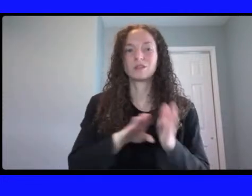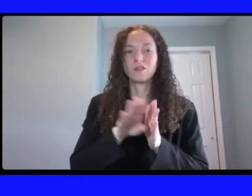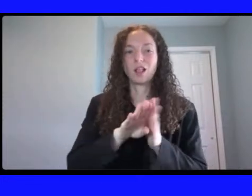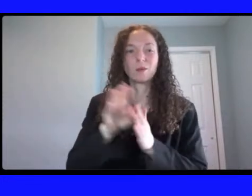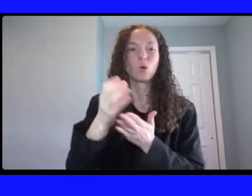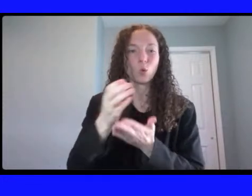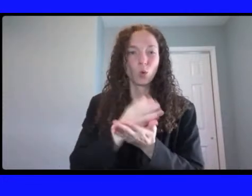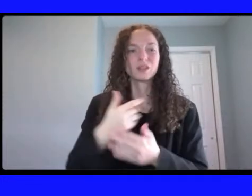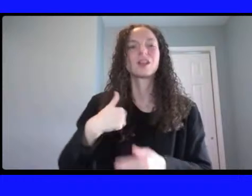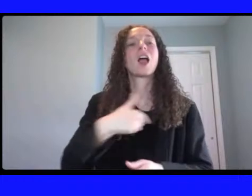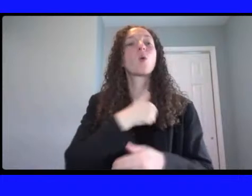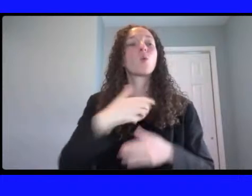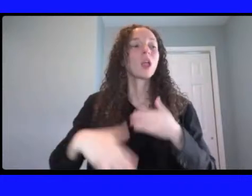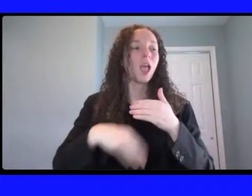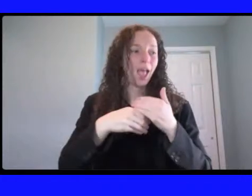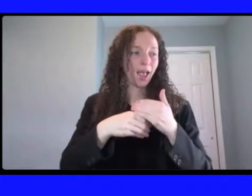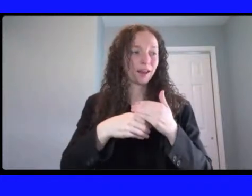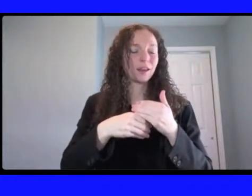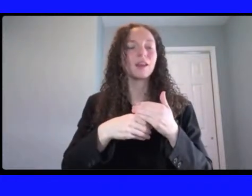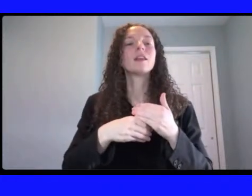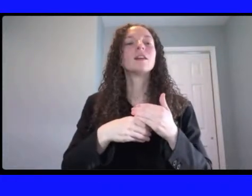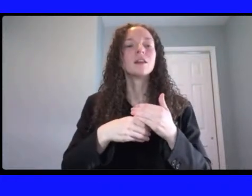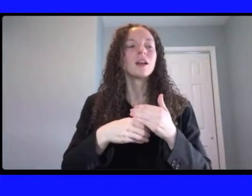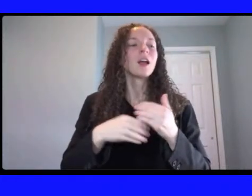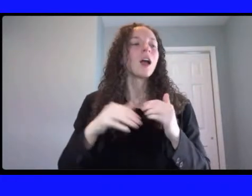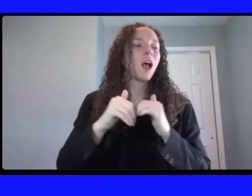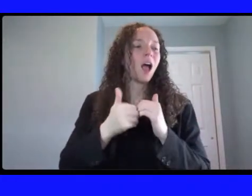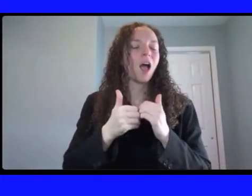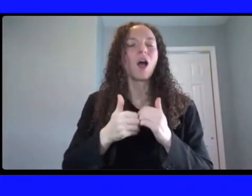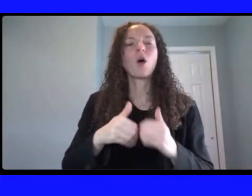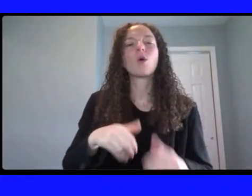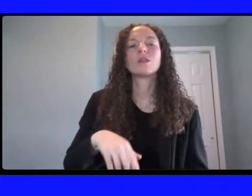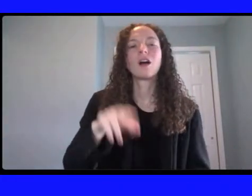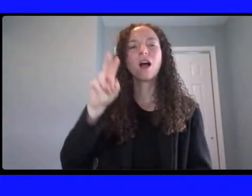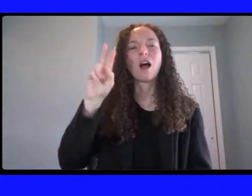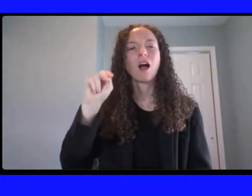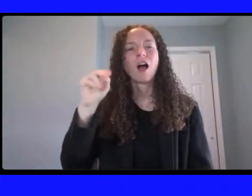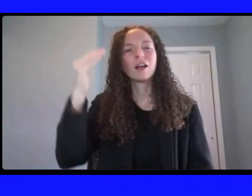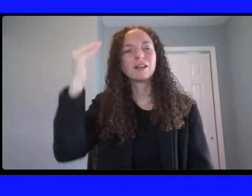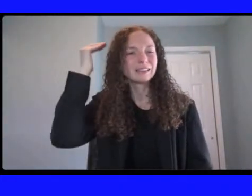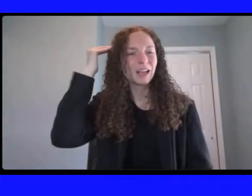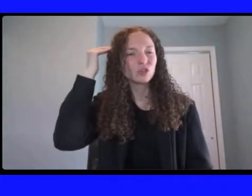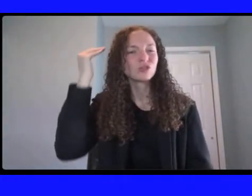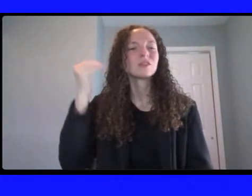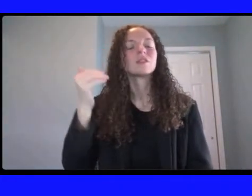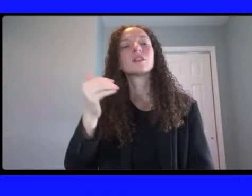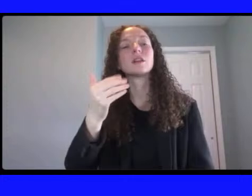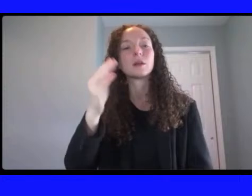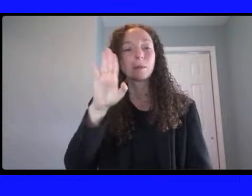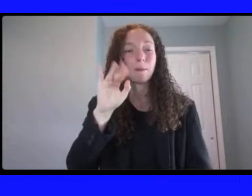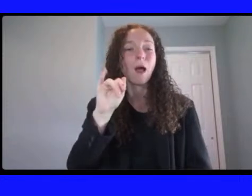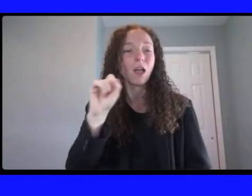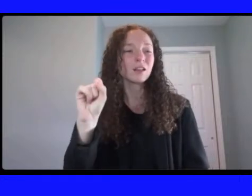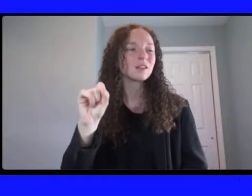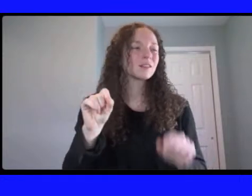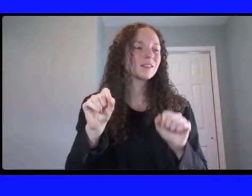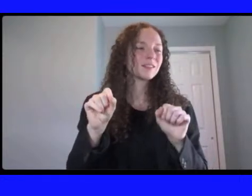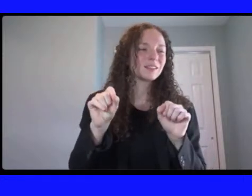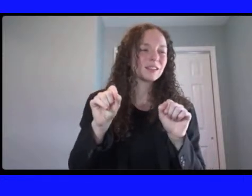We had such a great course that we developed that it